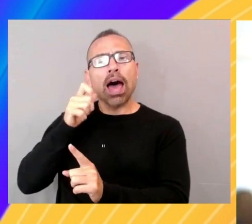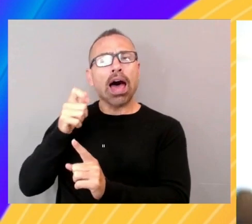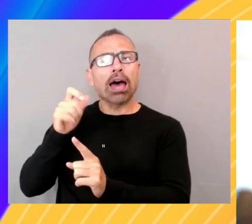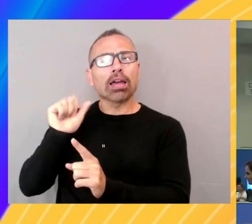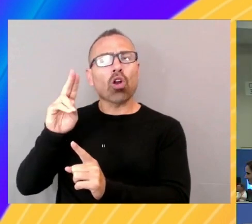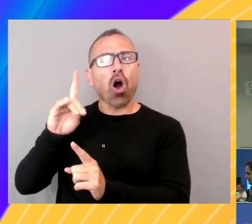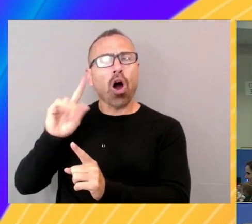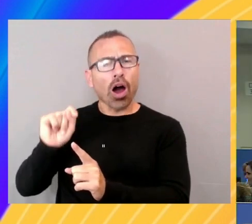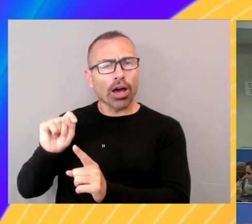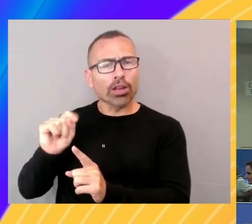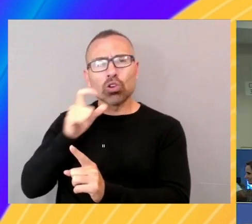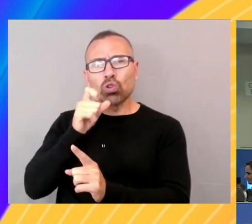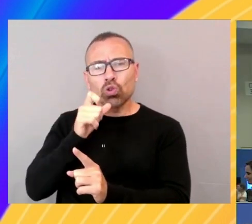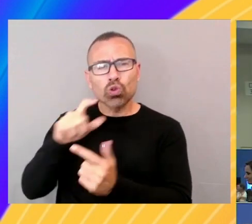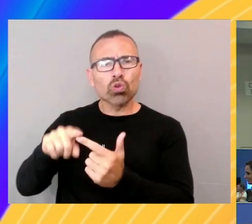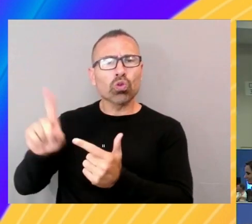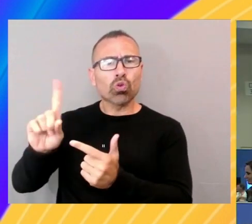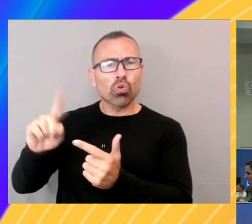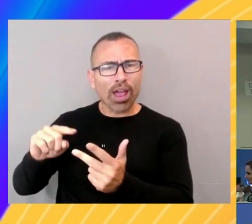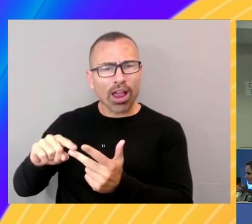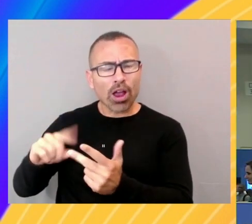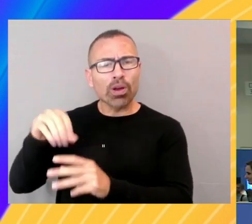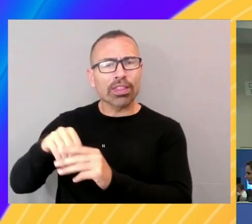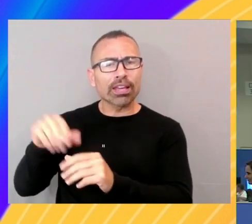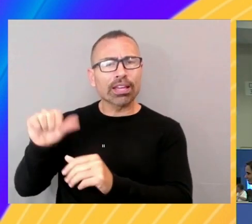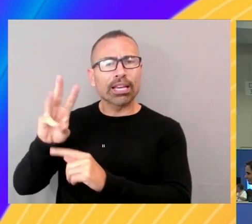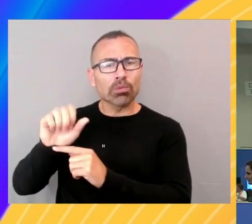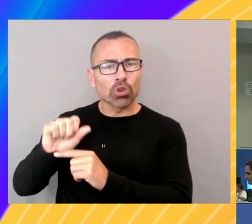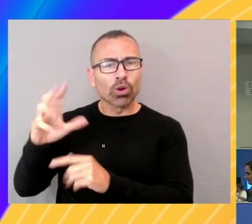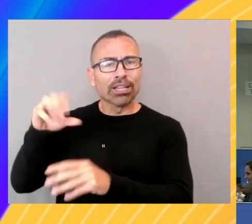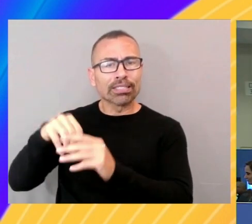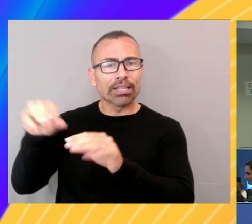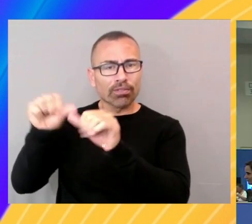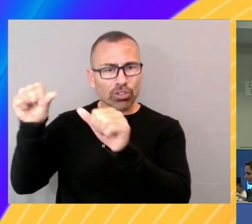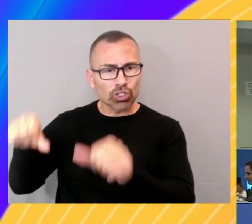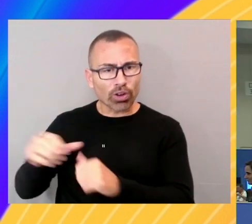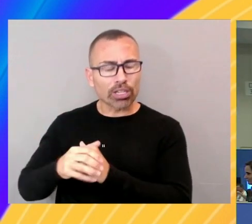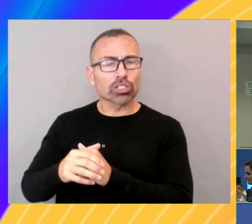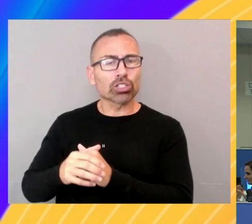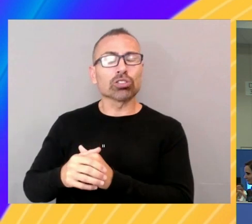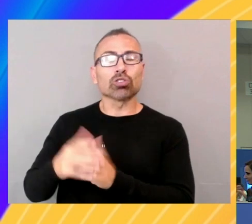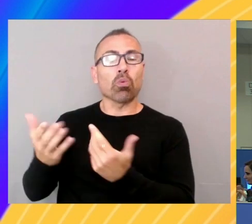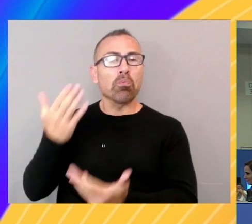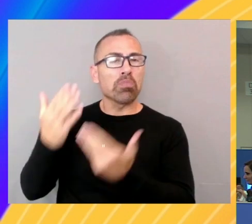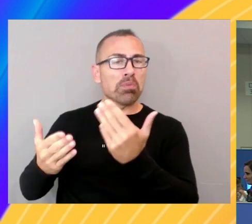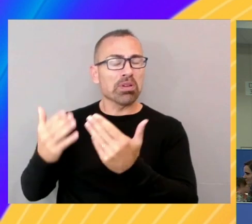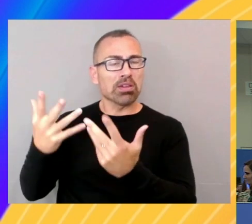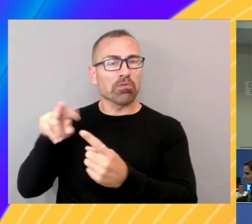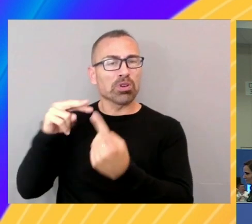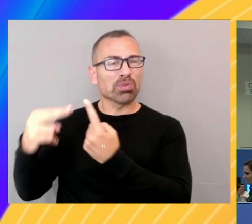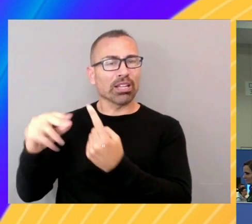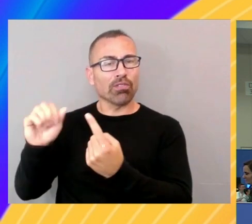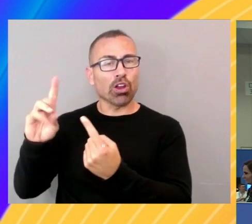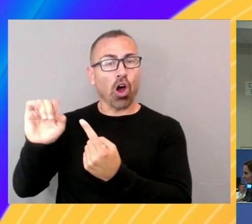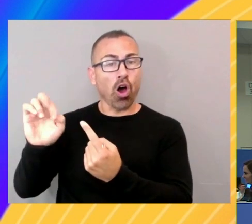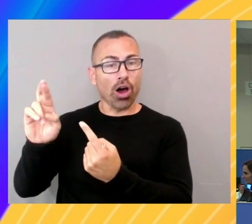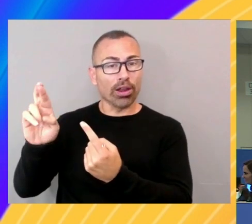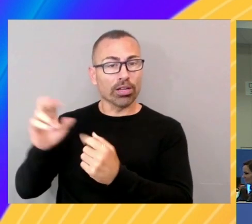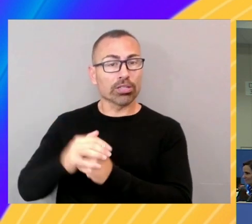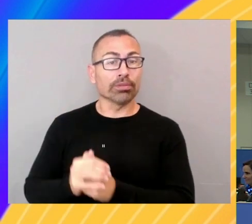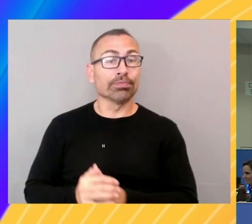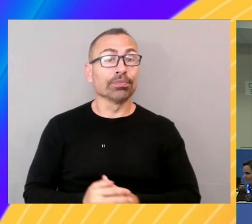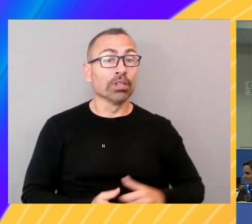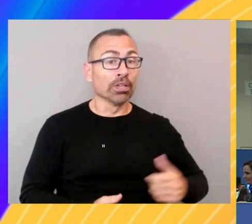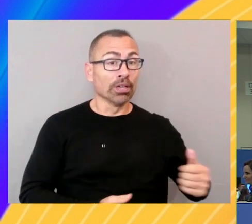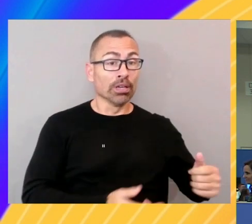infrastructure from the point of view of an auditor or a security investigation. CloudWatch Logs is more of operational use